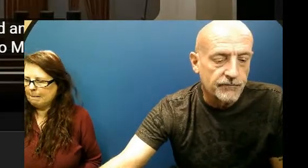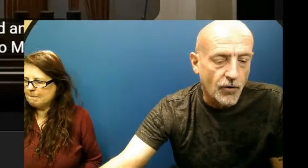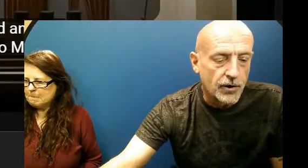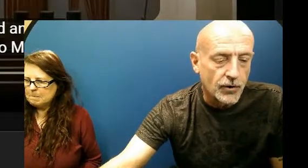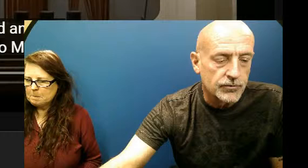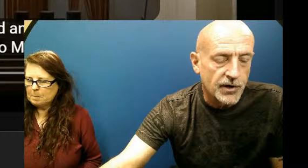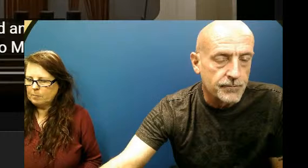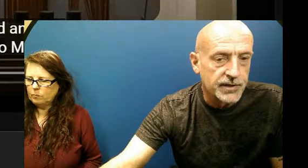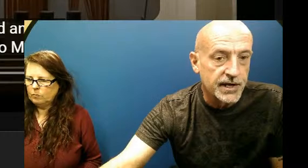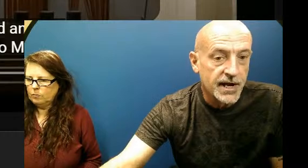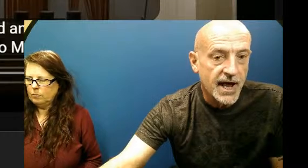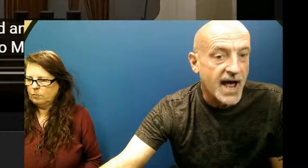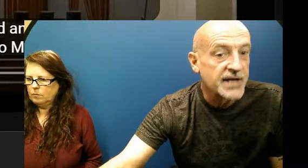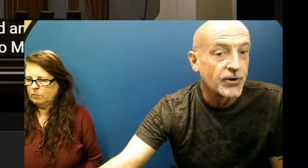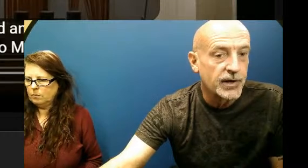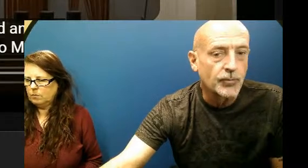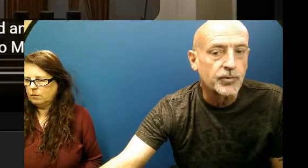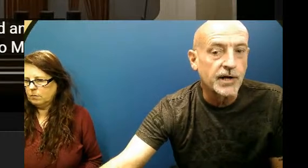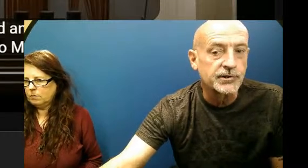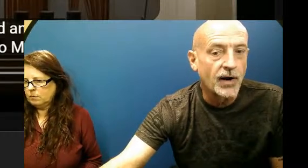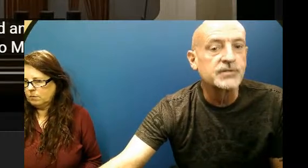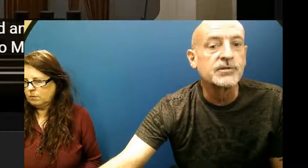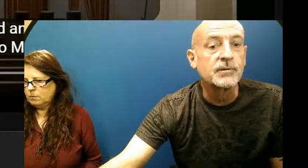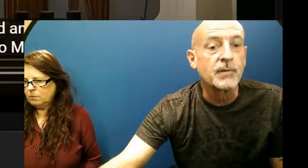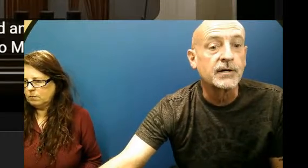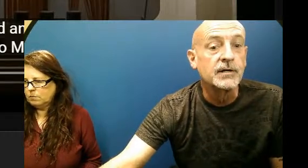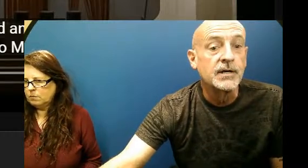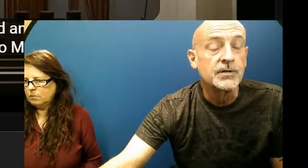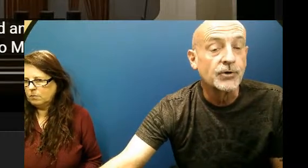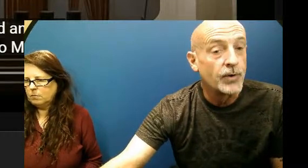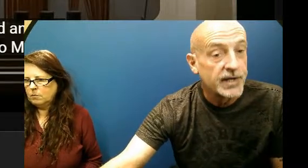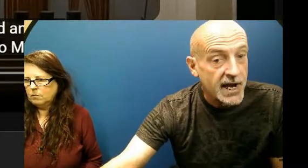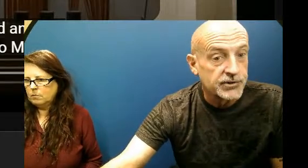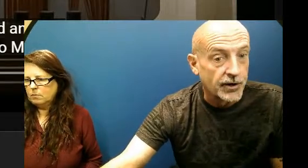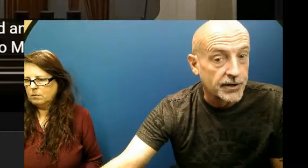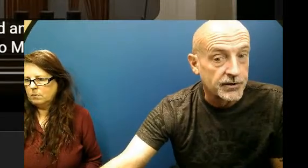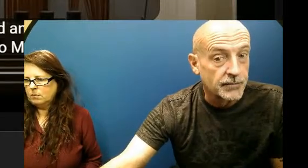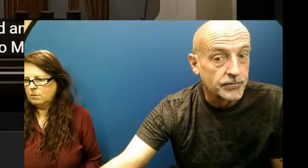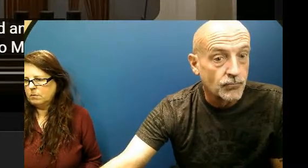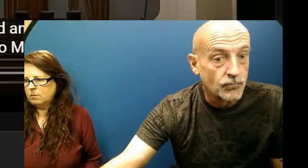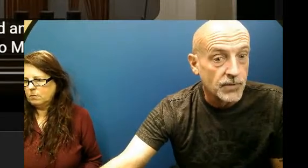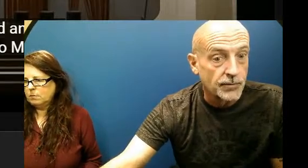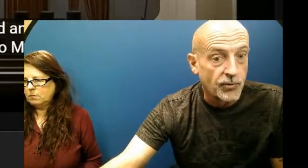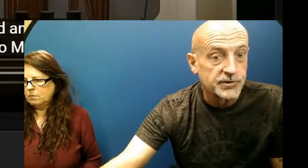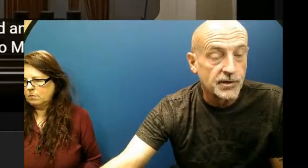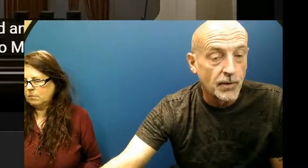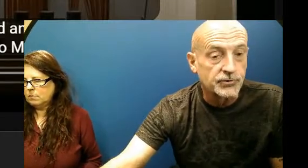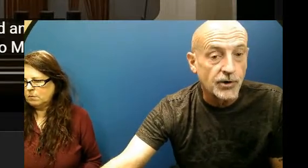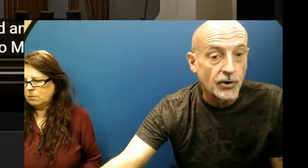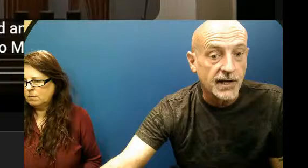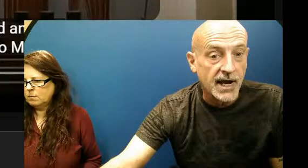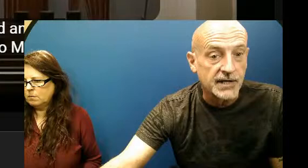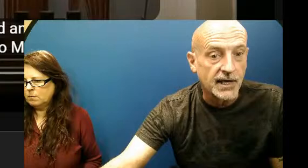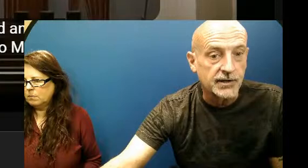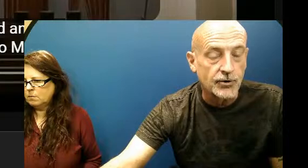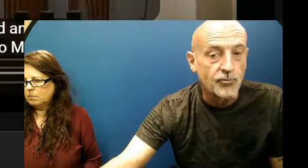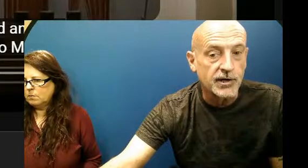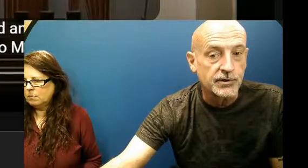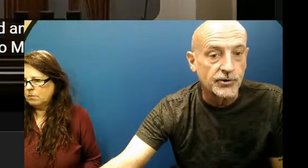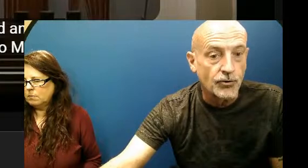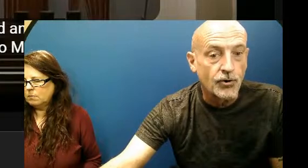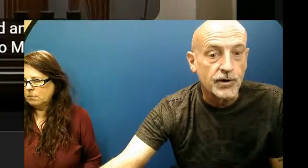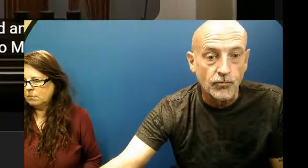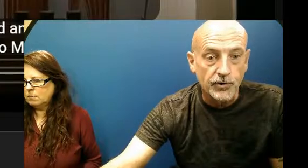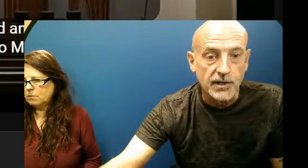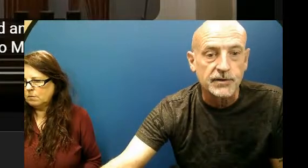entity, a foreign-owned company, has no equal protection rights in America, so we can target them. And then the president most certainly has that